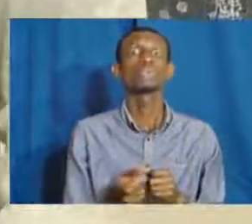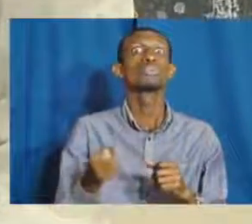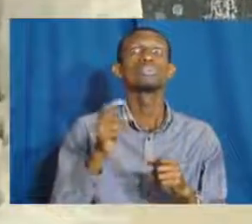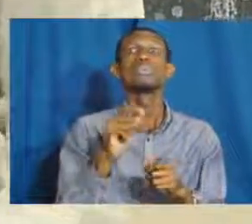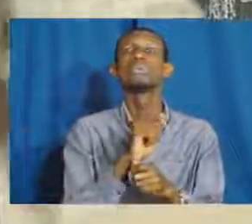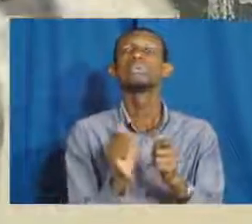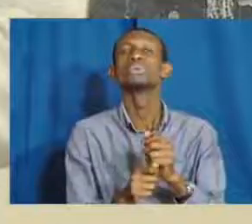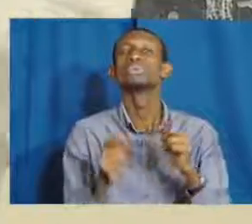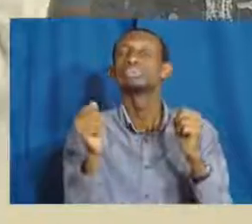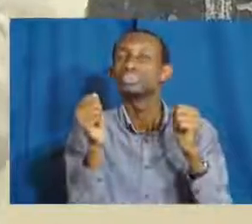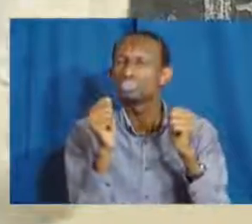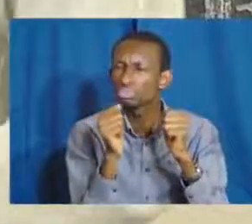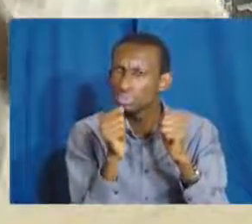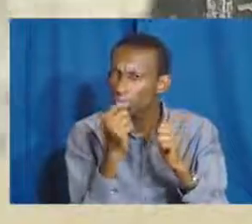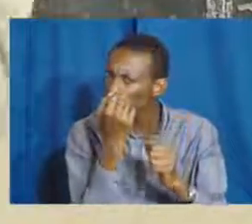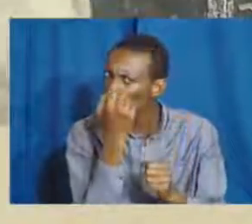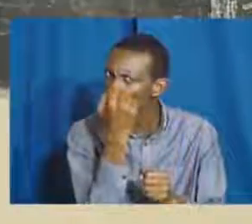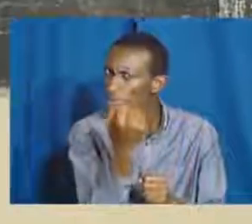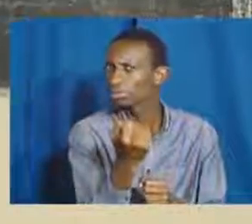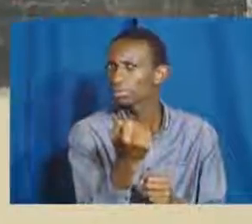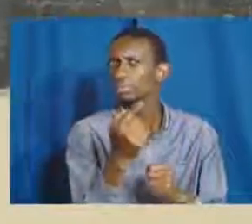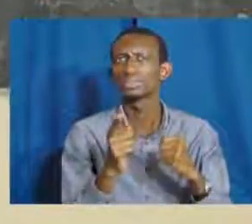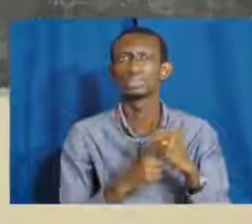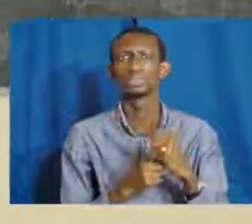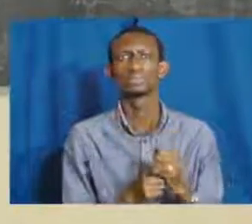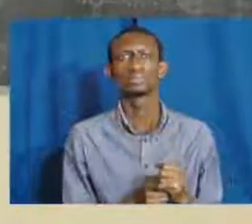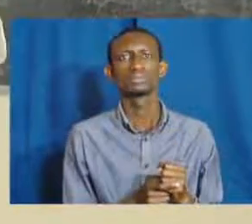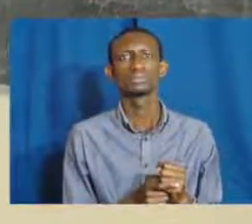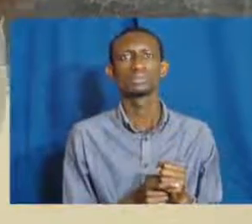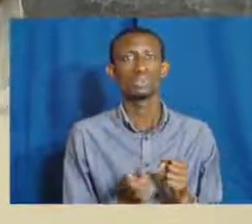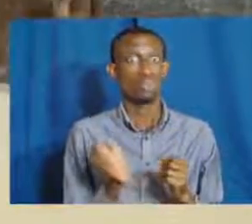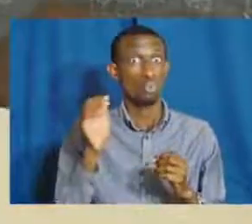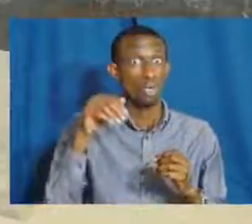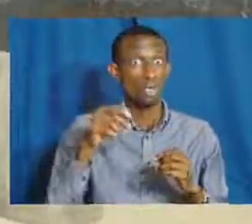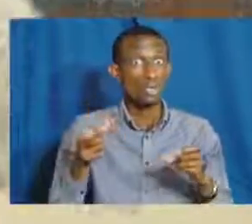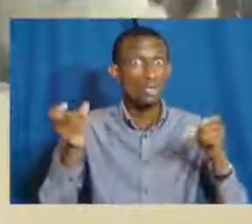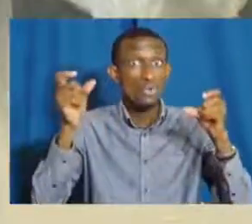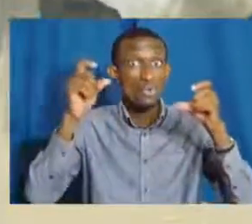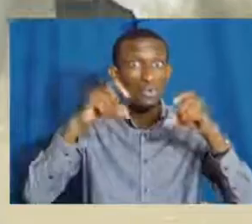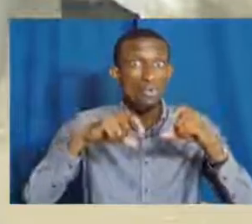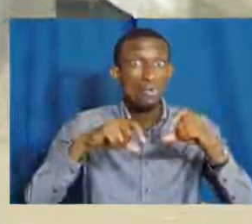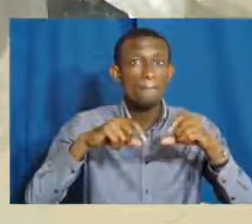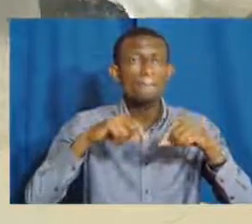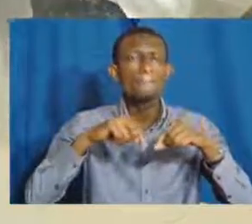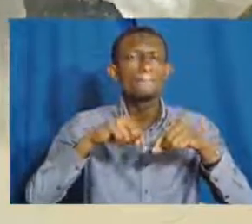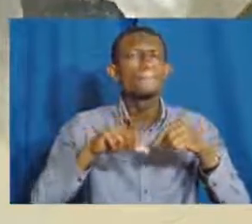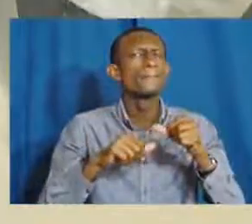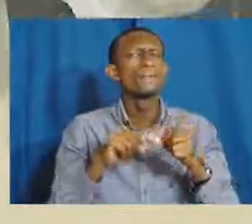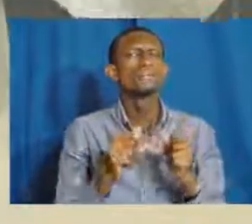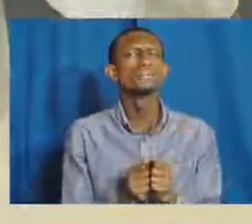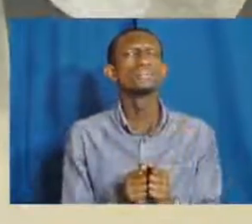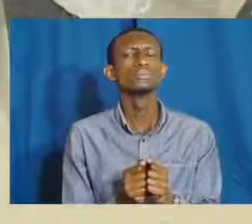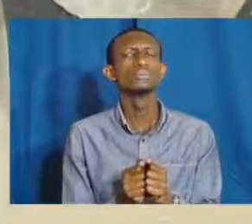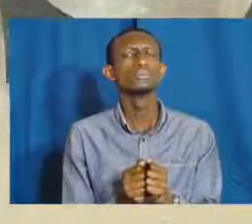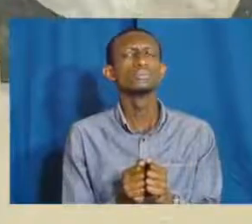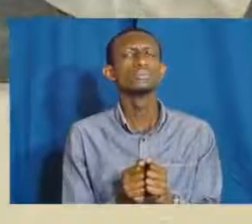56. So he arranged the elements in the groups of threes. We called them what? Those who were present yesterday, if you